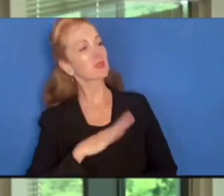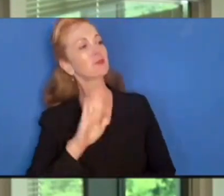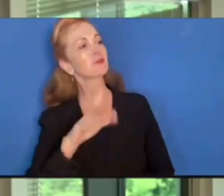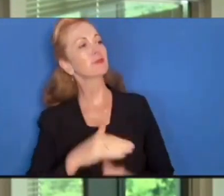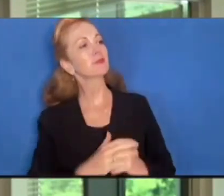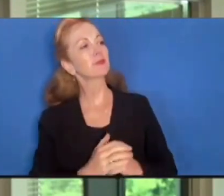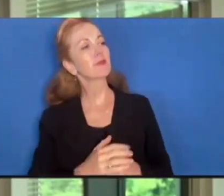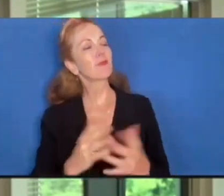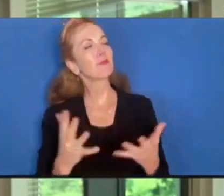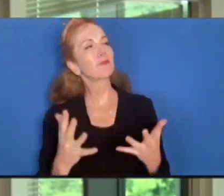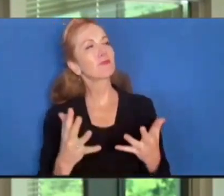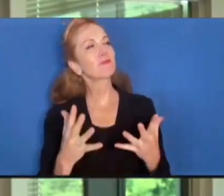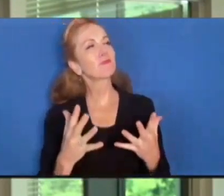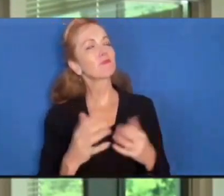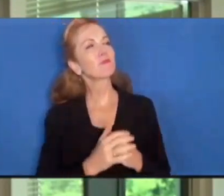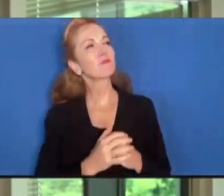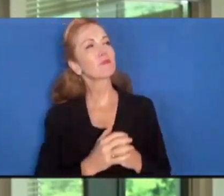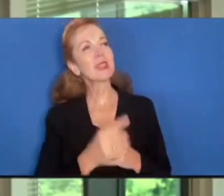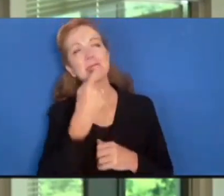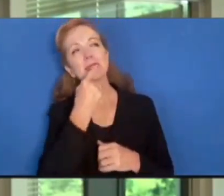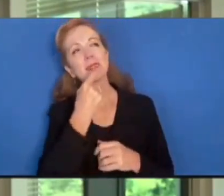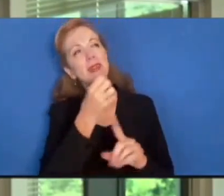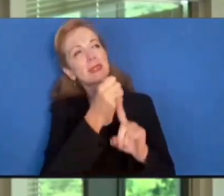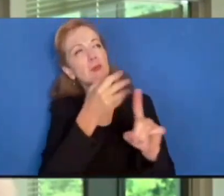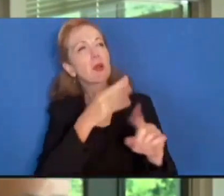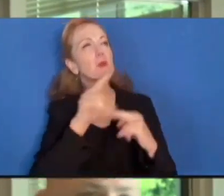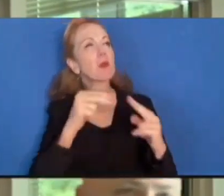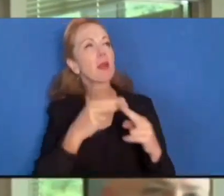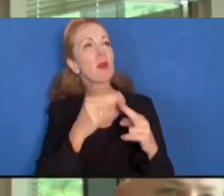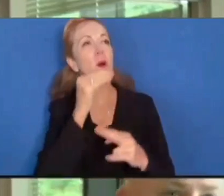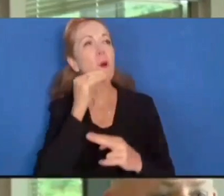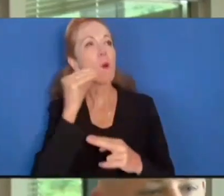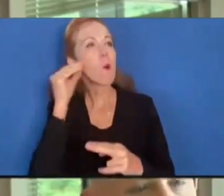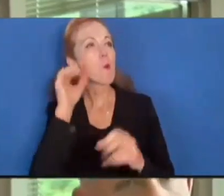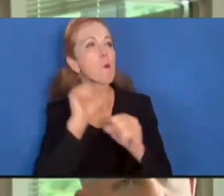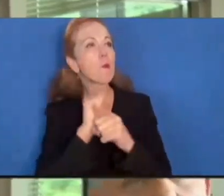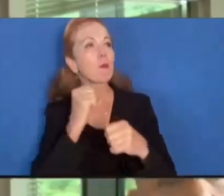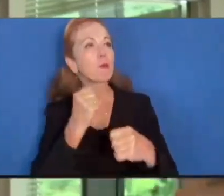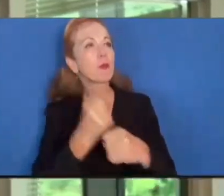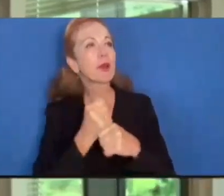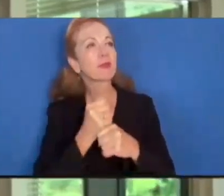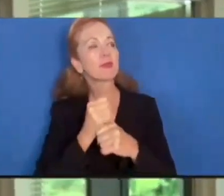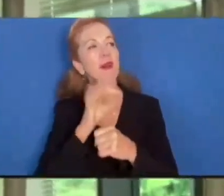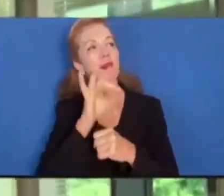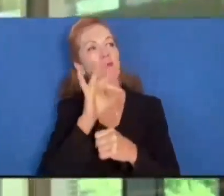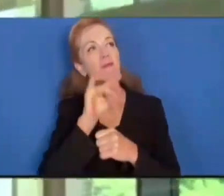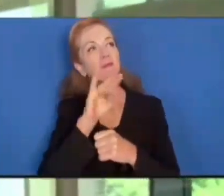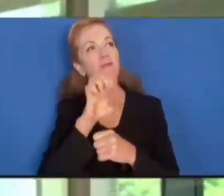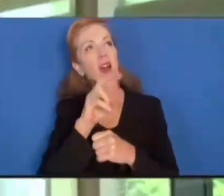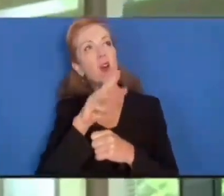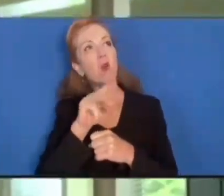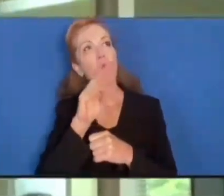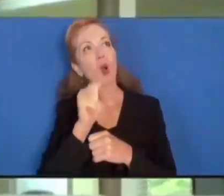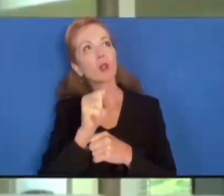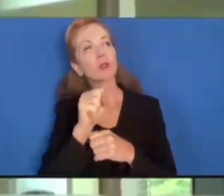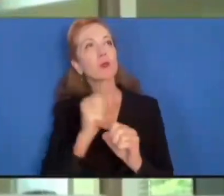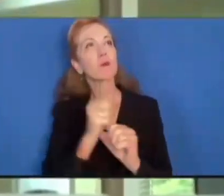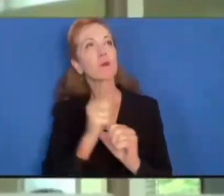these homemade improvised fireworks so dangerous for you guys, and why you really are encouraging people to make calls on those?